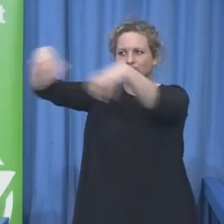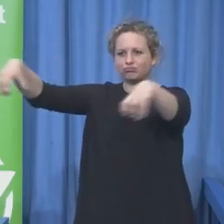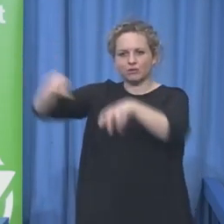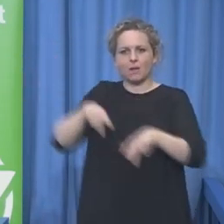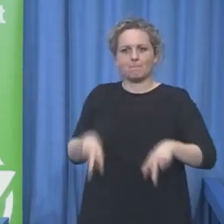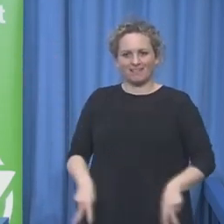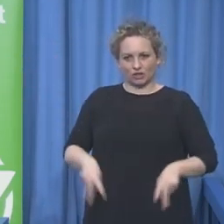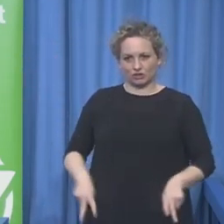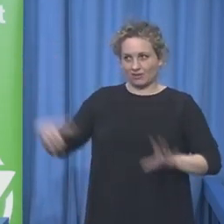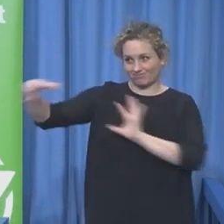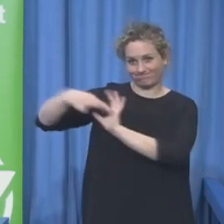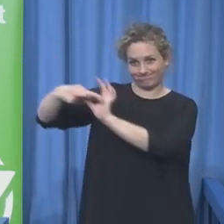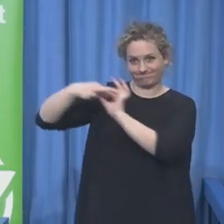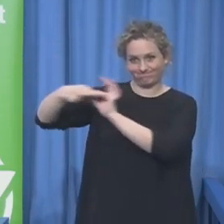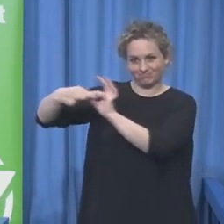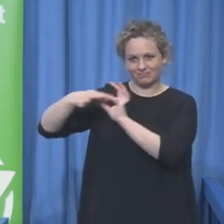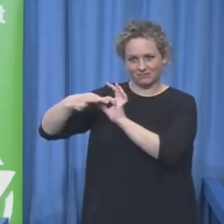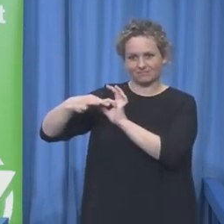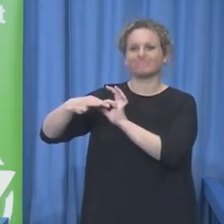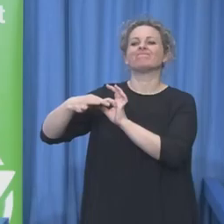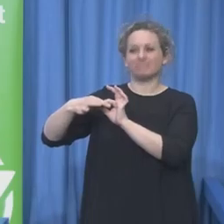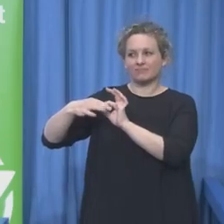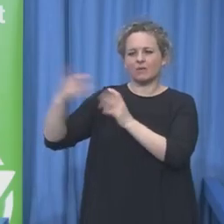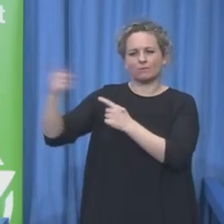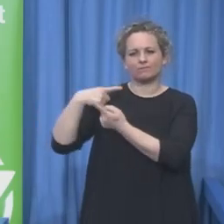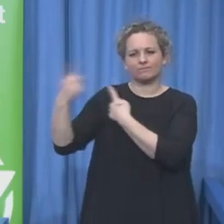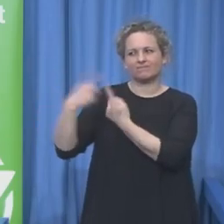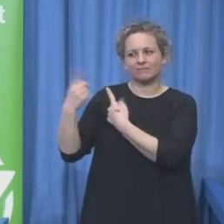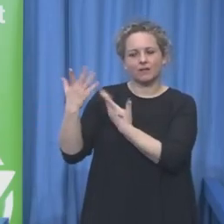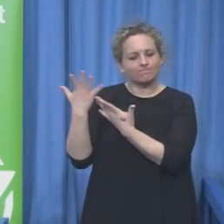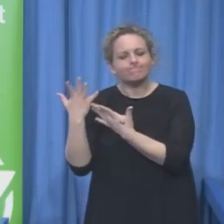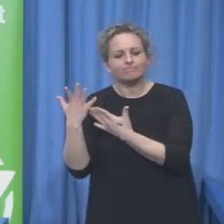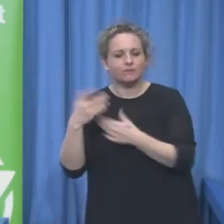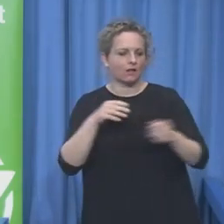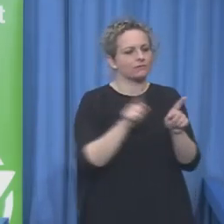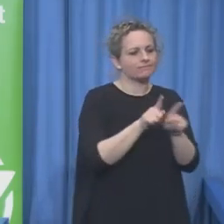take the sheltered places and make